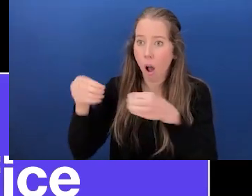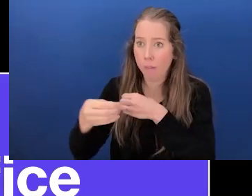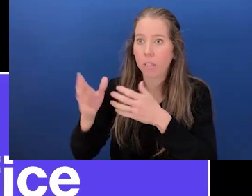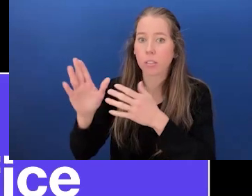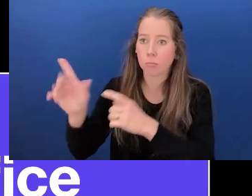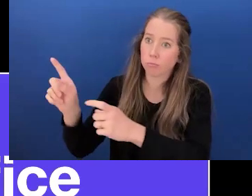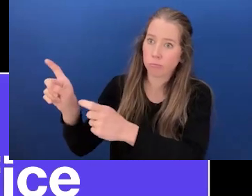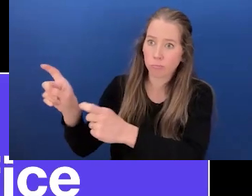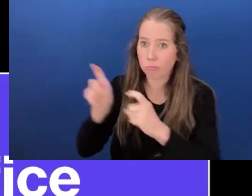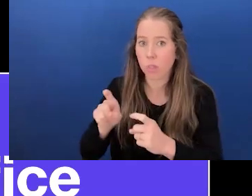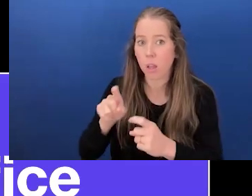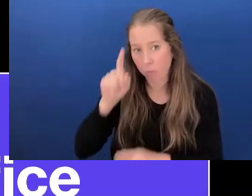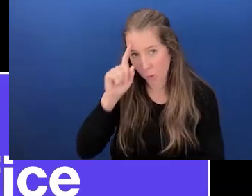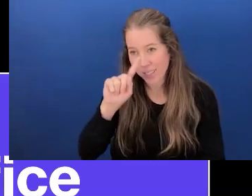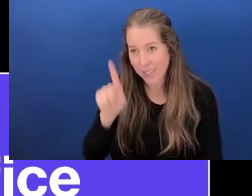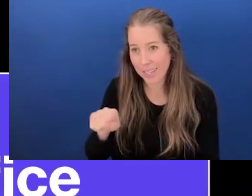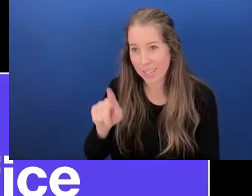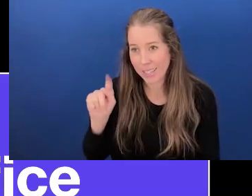allocated for ZTC programs.